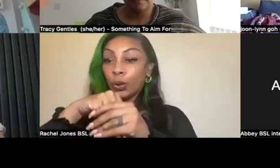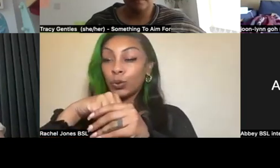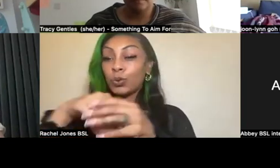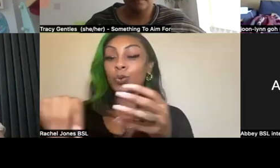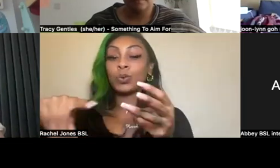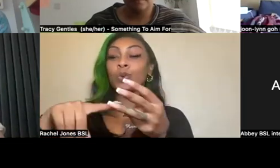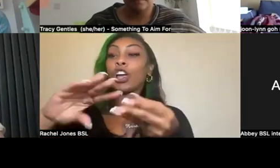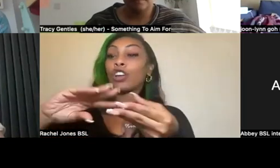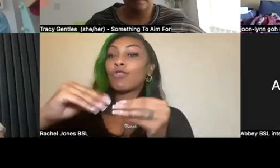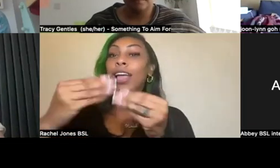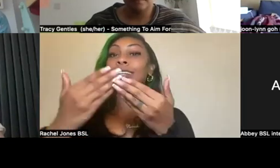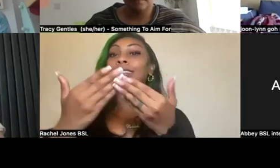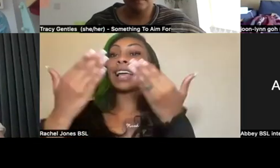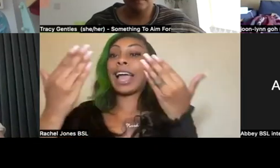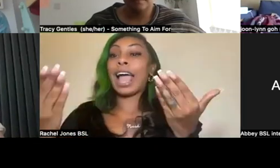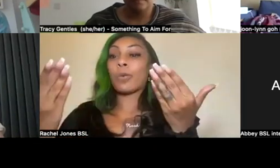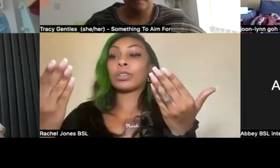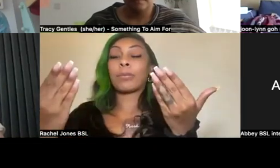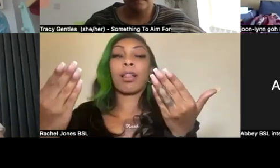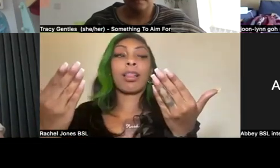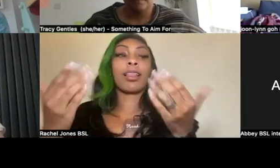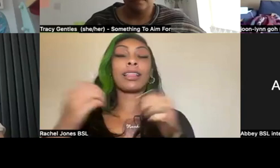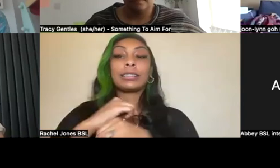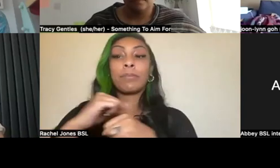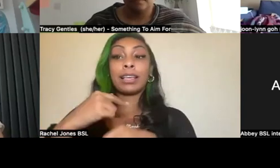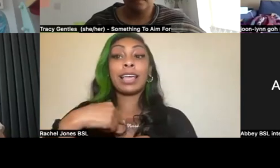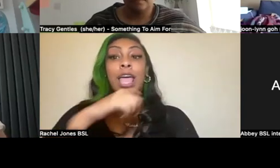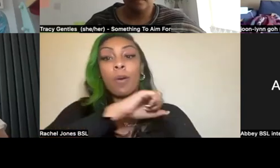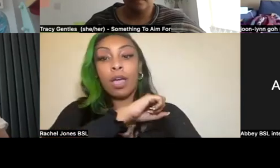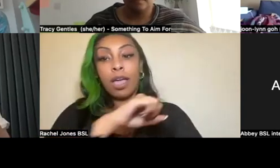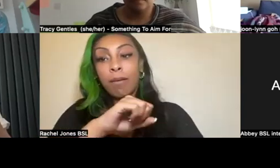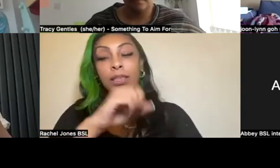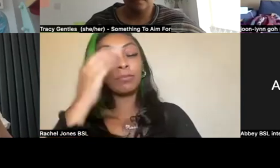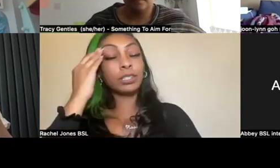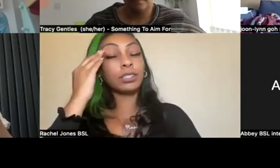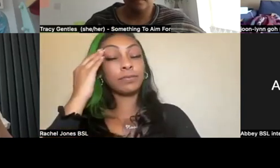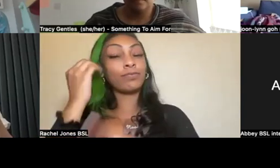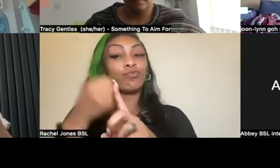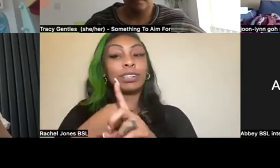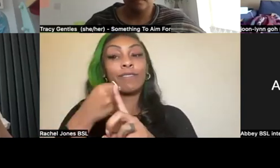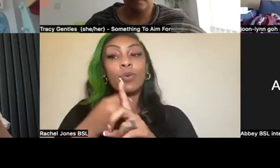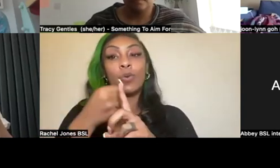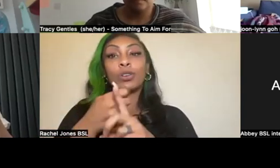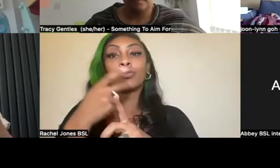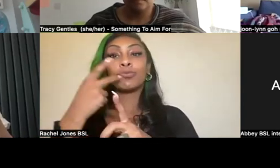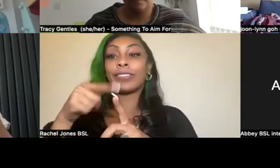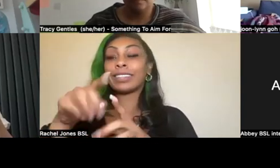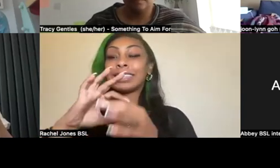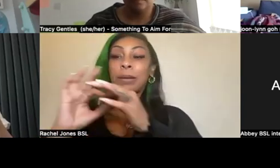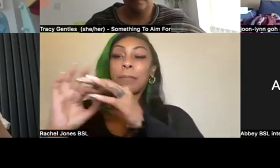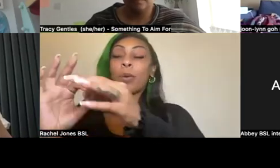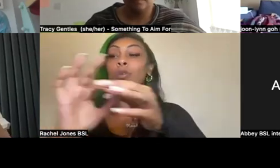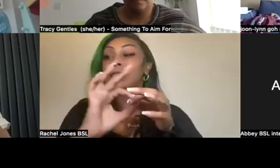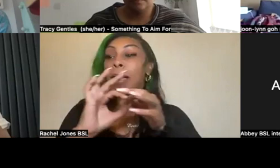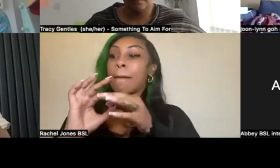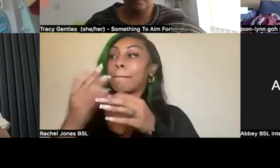equitable spaces. And I feel like our commitment for that has further been reinforced by this symposium and by everything that we've